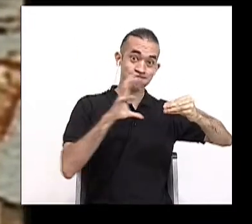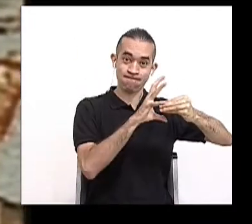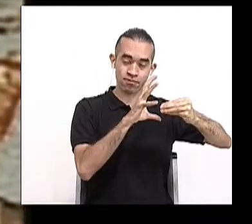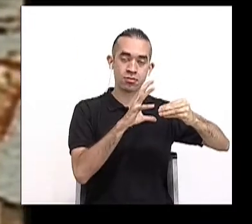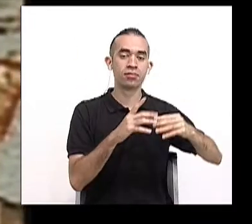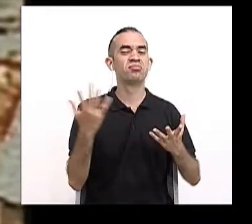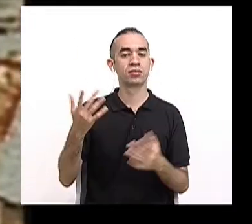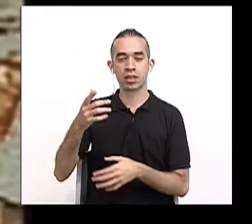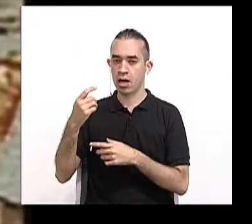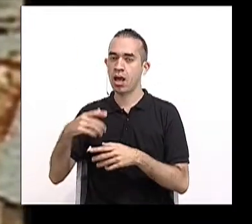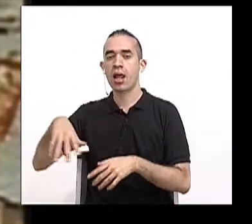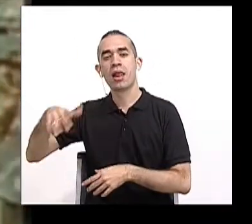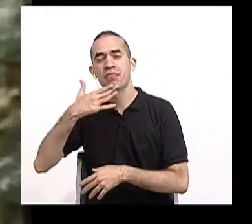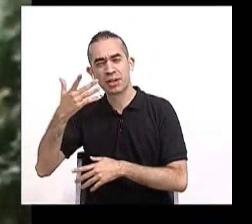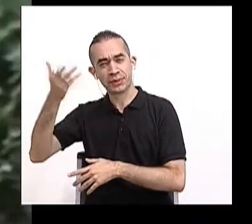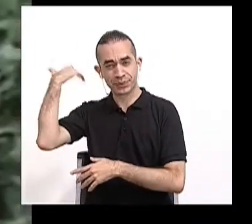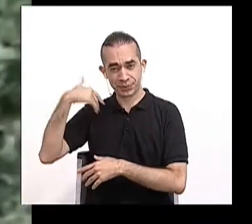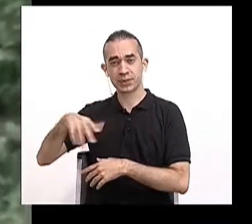days.